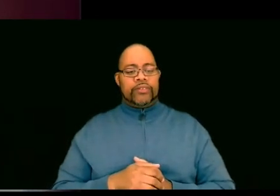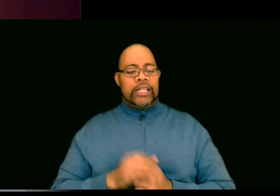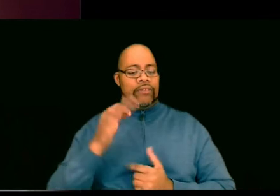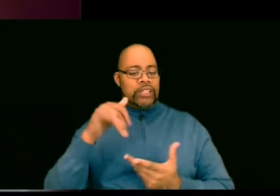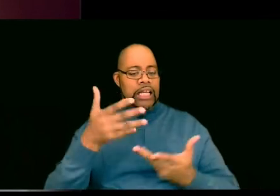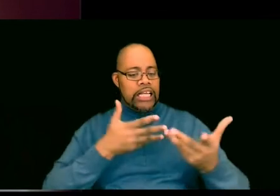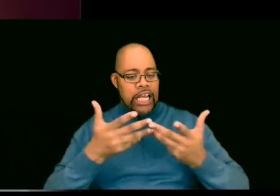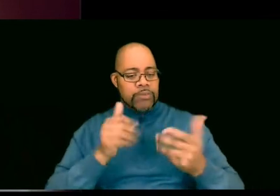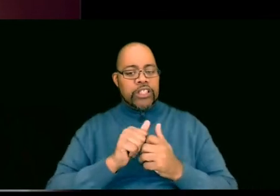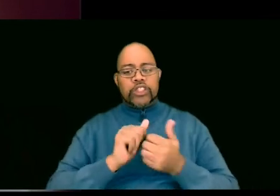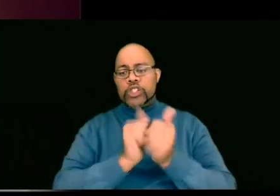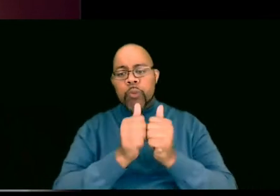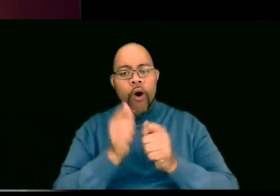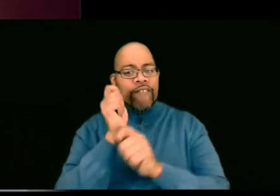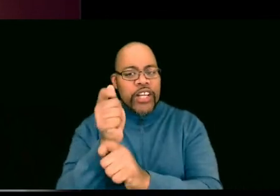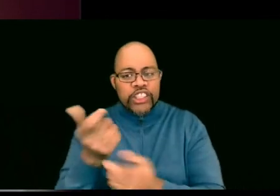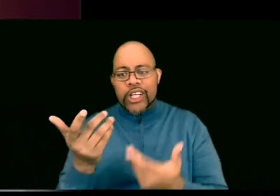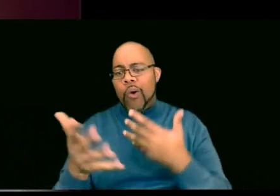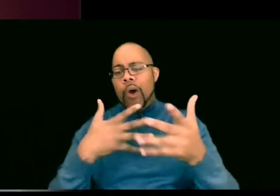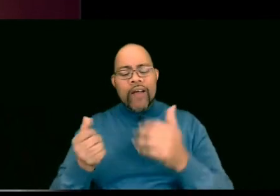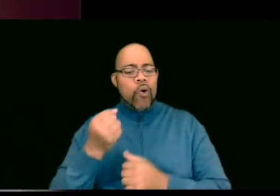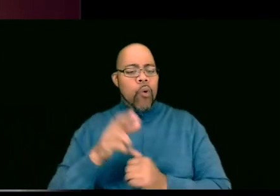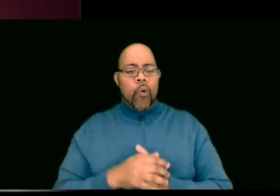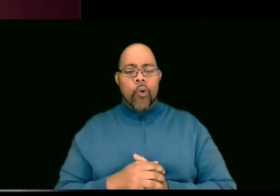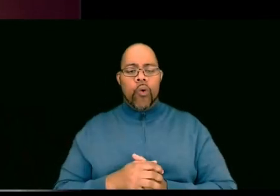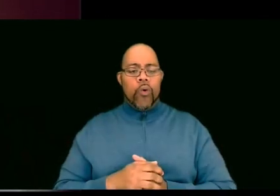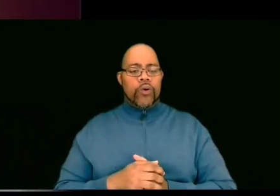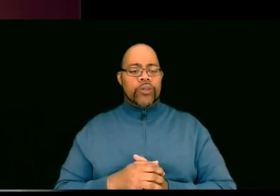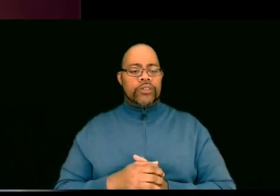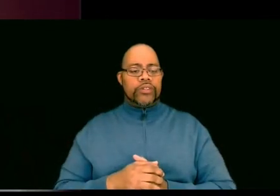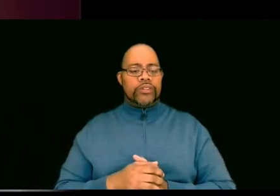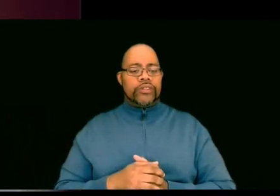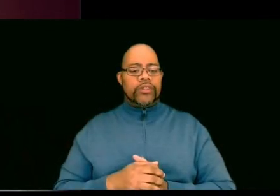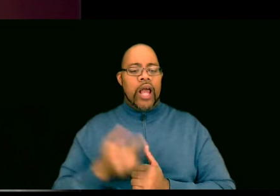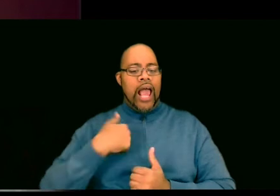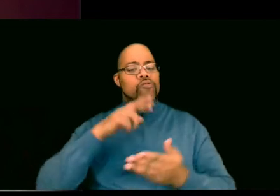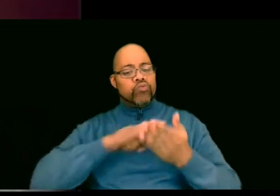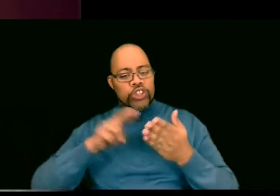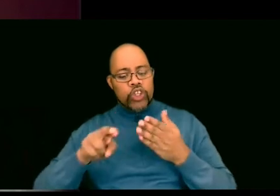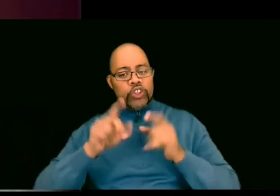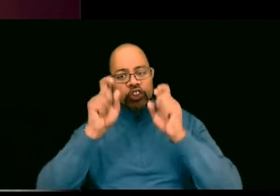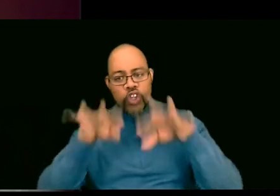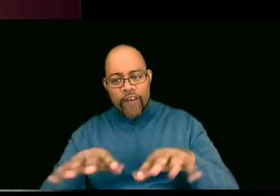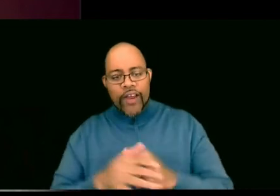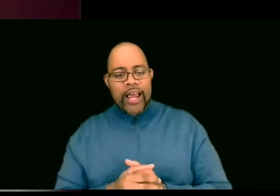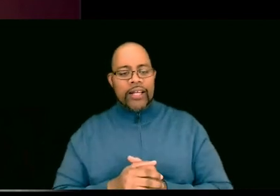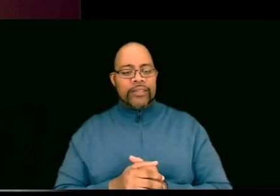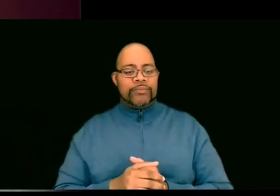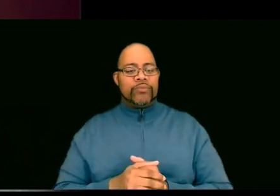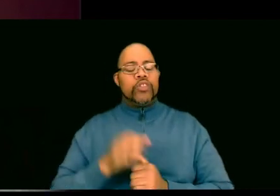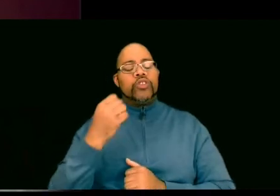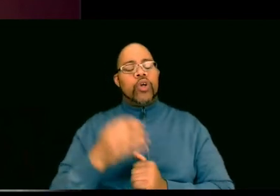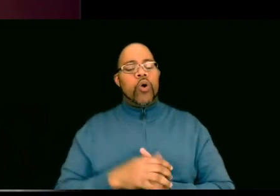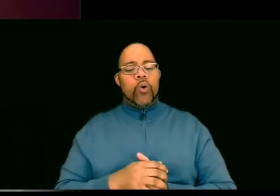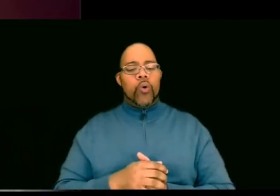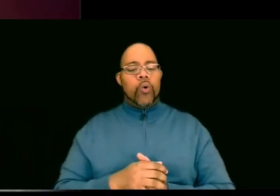tacit engagement in sport fishing or whatever, or our, and then we had our research surveys, et